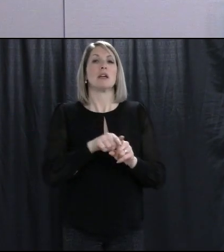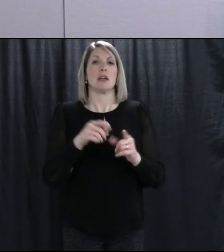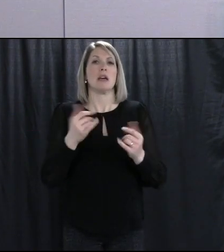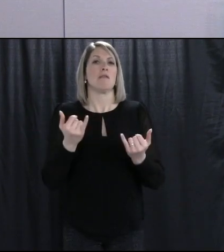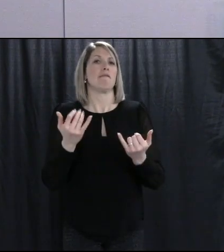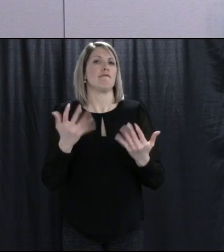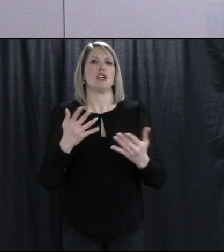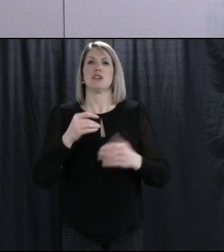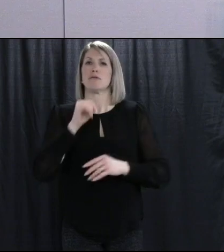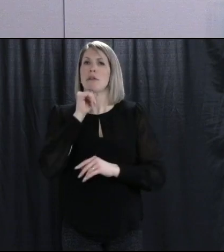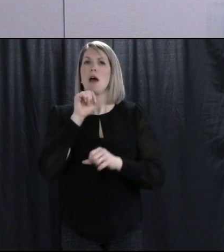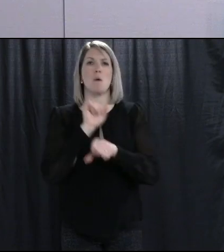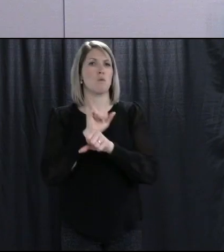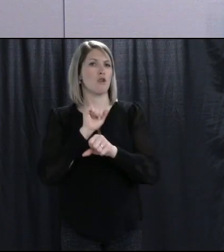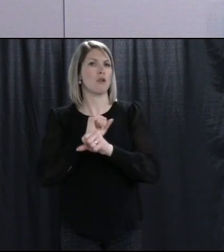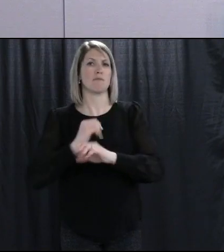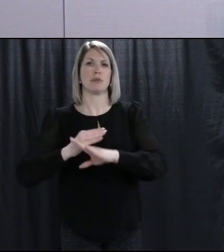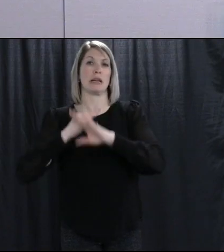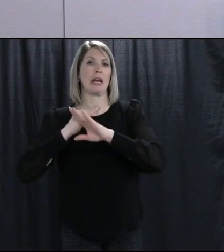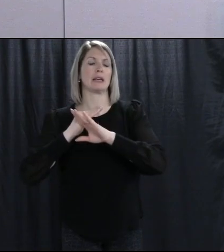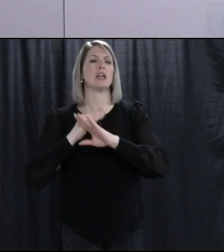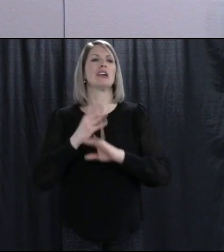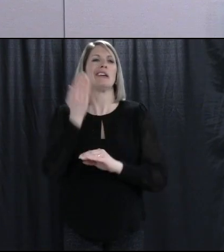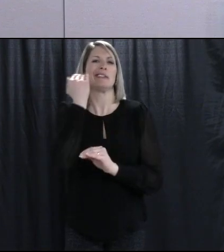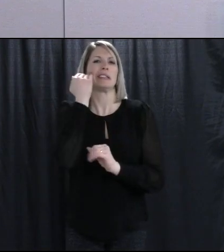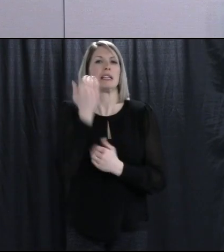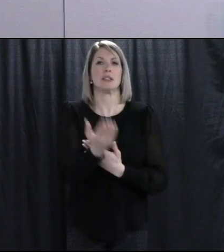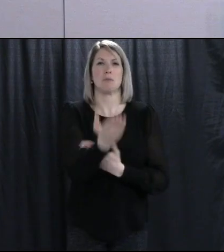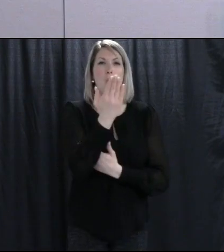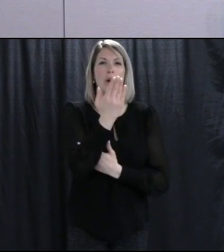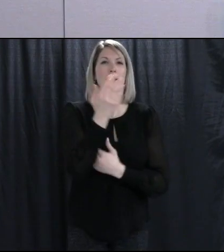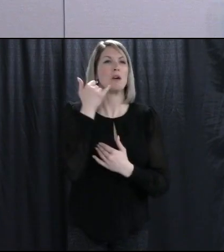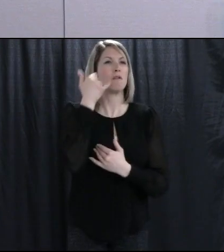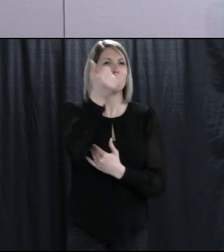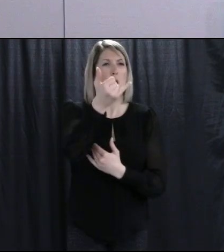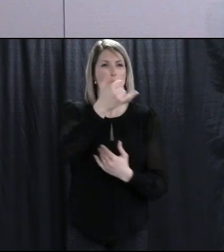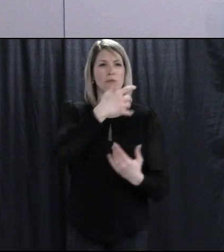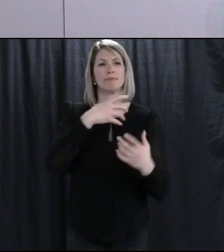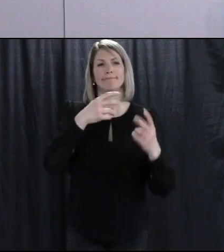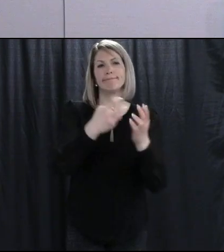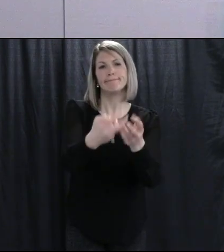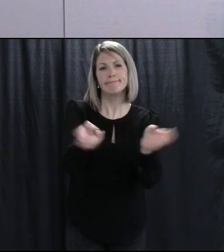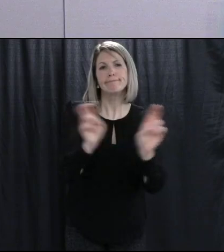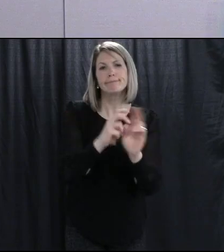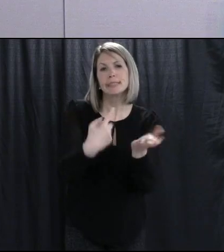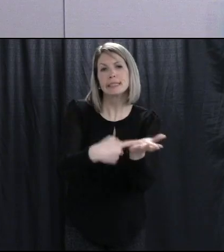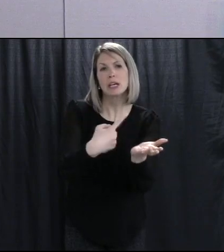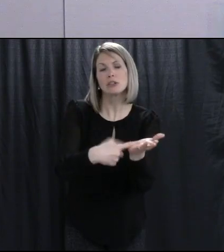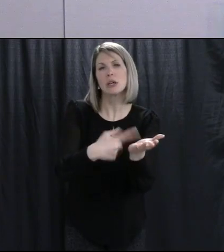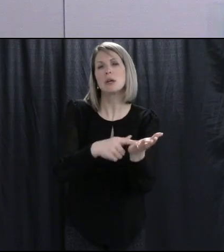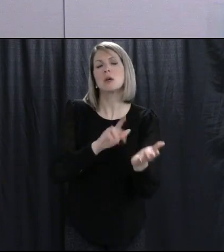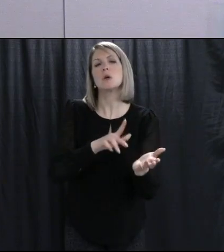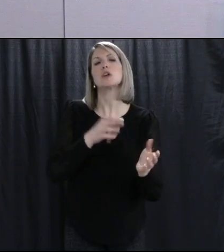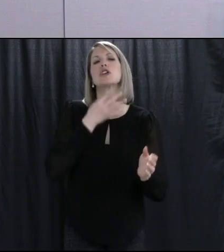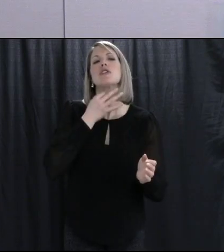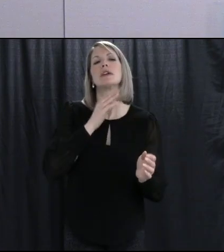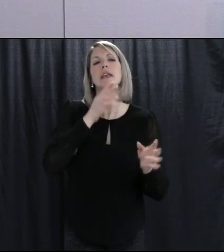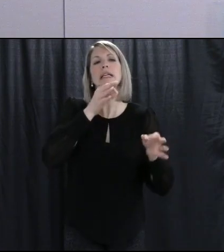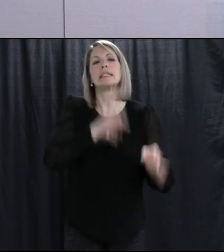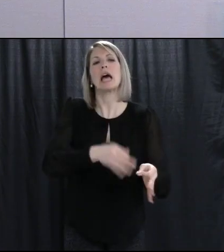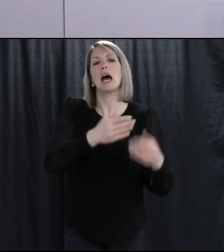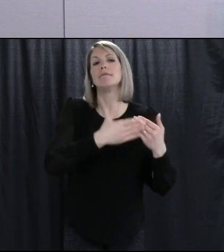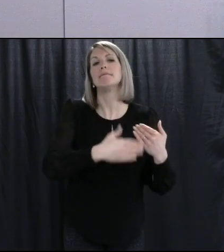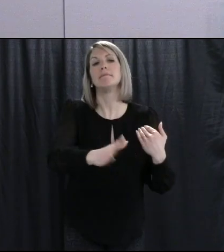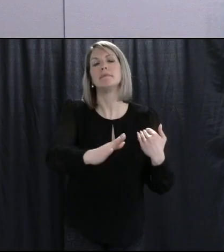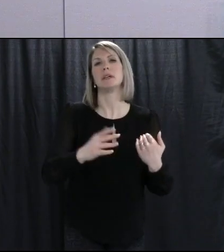representatives. What came of that teleconference? The teleconference actually finished moments before we came into this room, so I've only